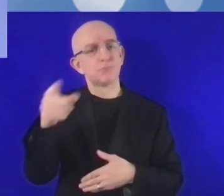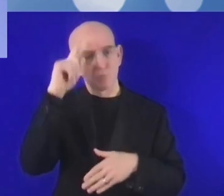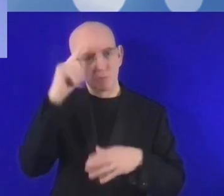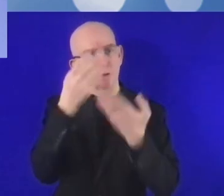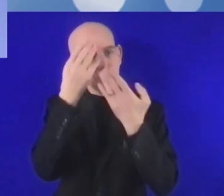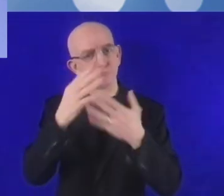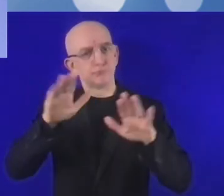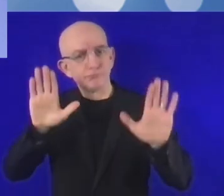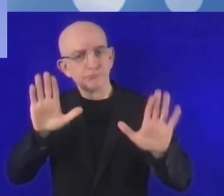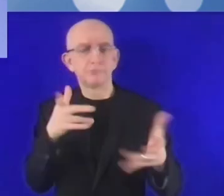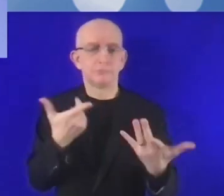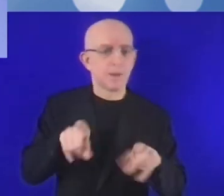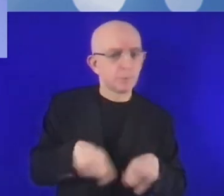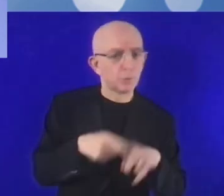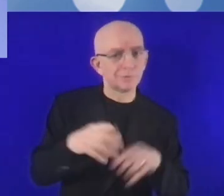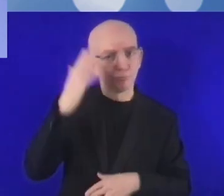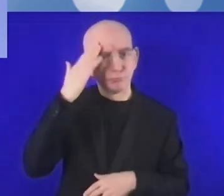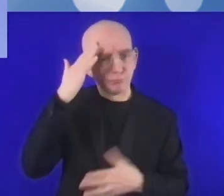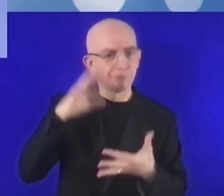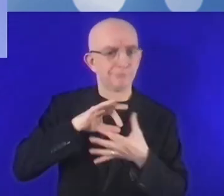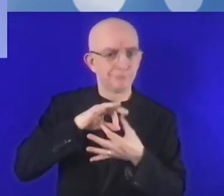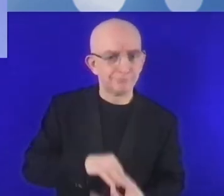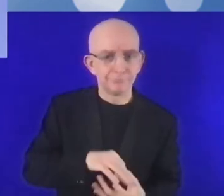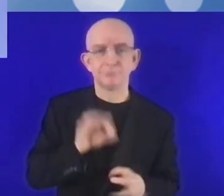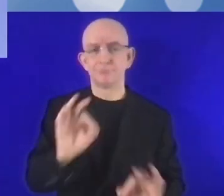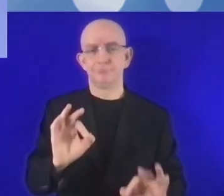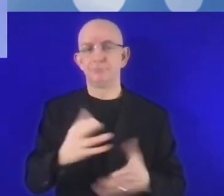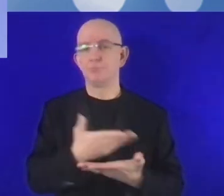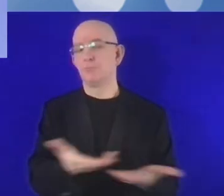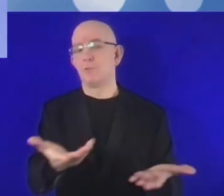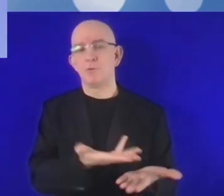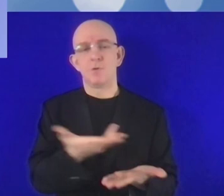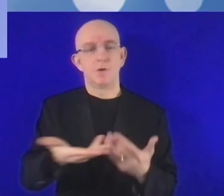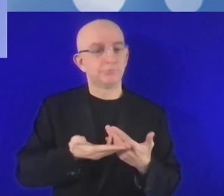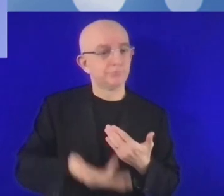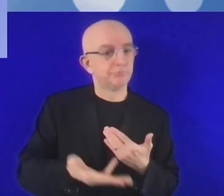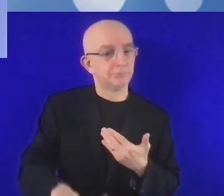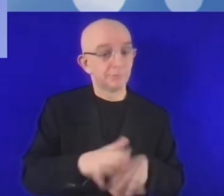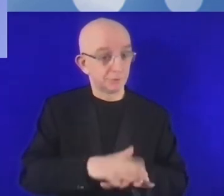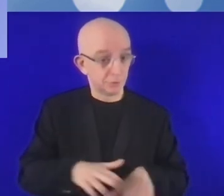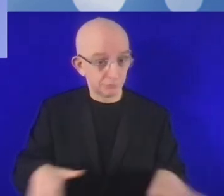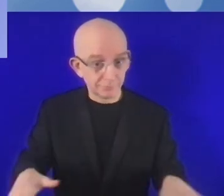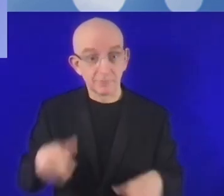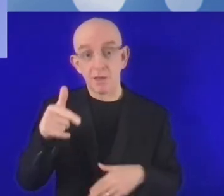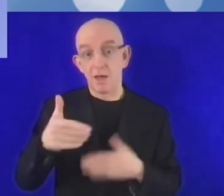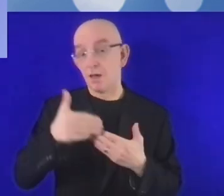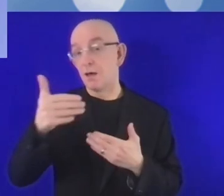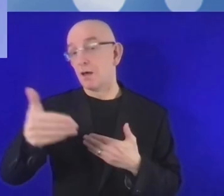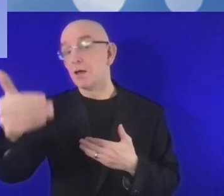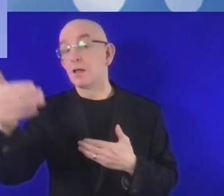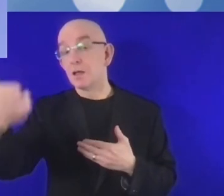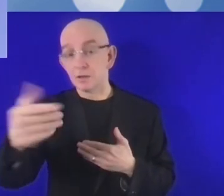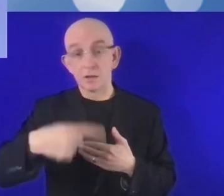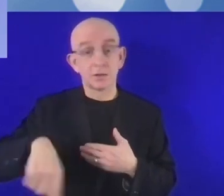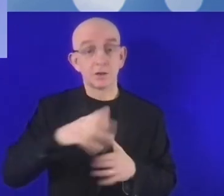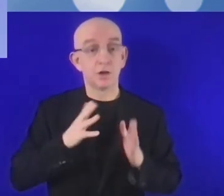Far, far in the future, when humans or whatever creatures will look back at our times and will ask questions like, did they find the human place